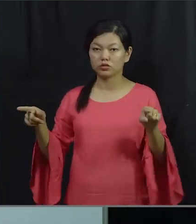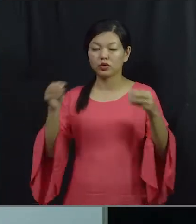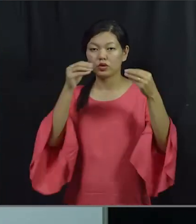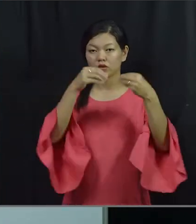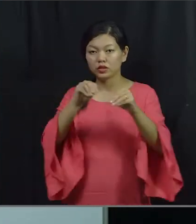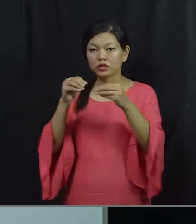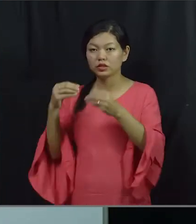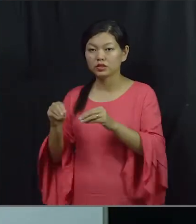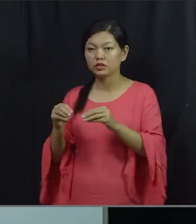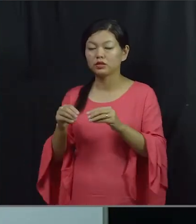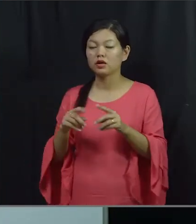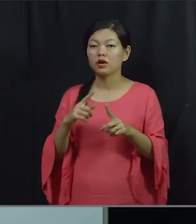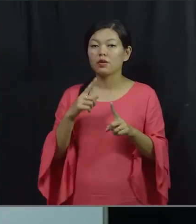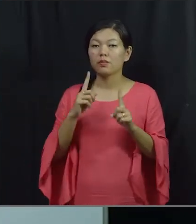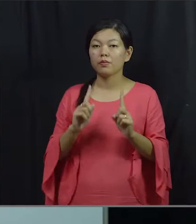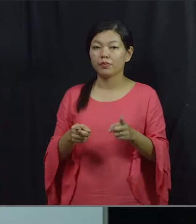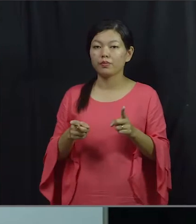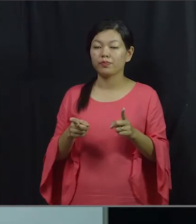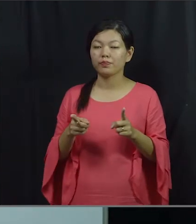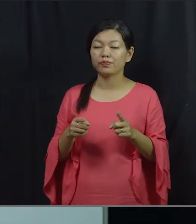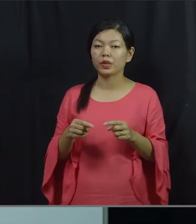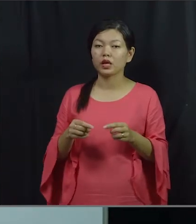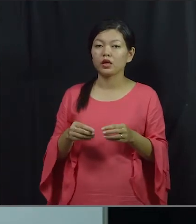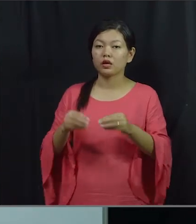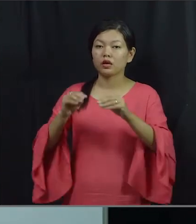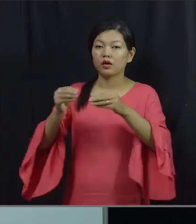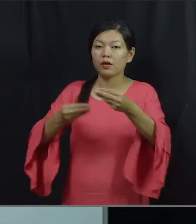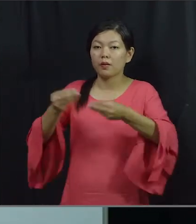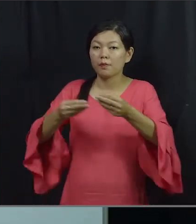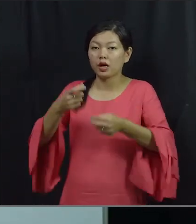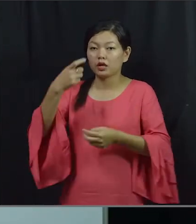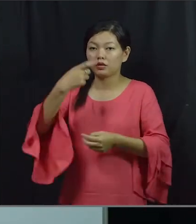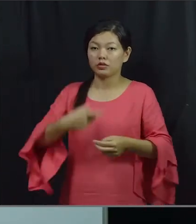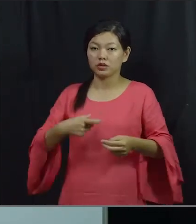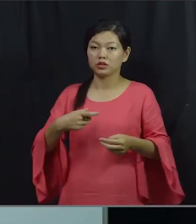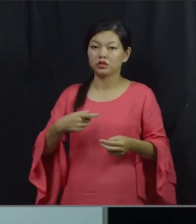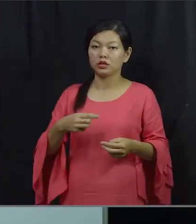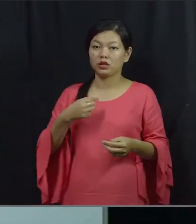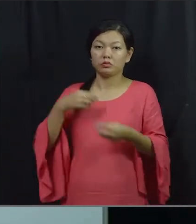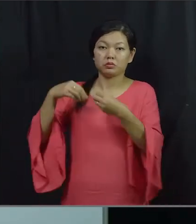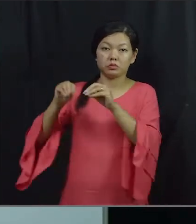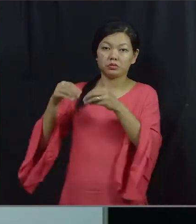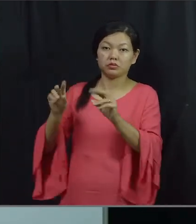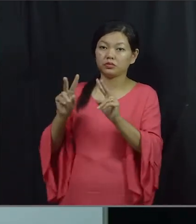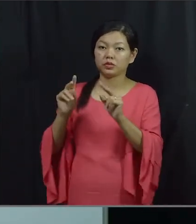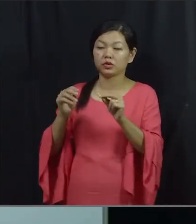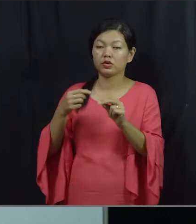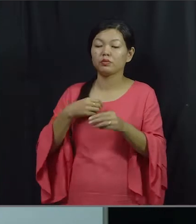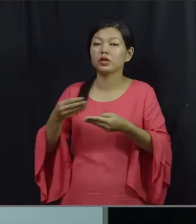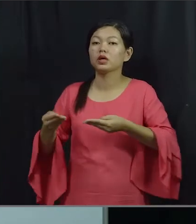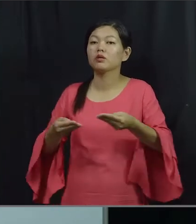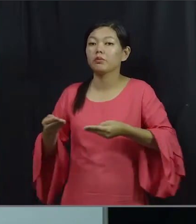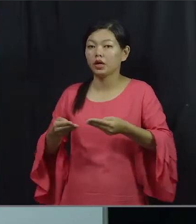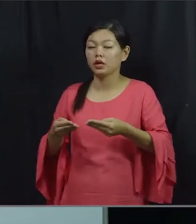in all the level, okay, you will see that there is a wholesale trade also, there is a retail trade. Okay, so that's why these are the